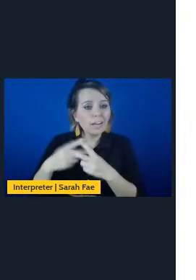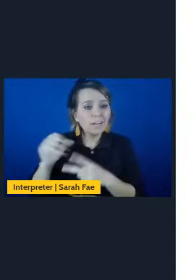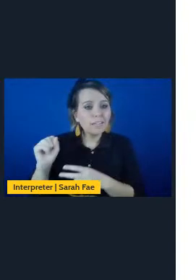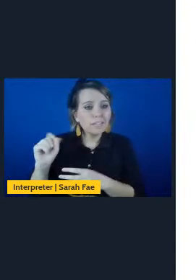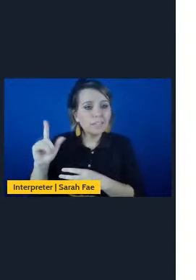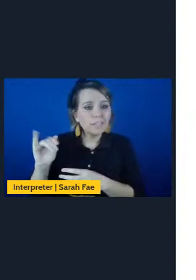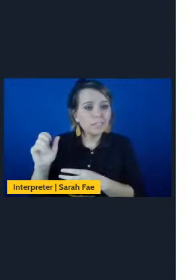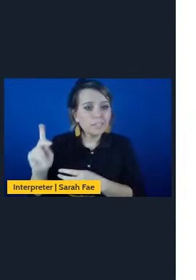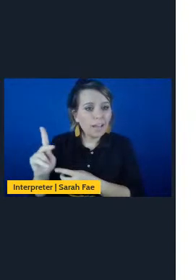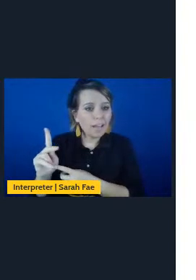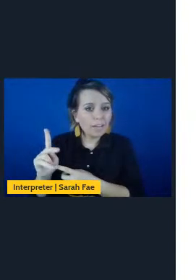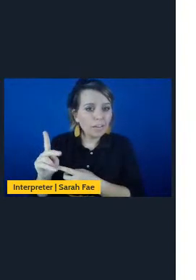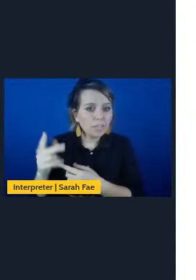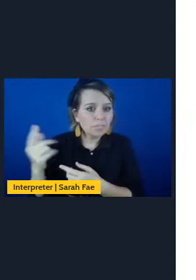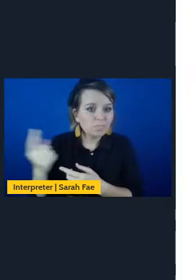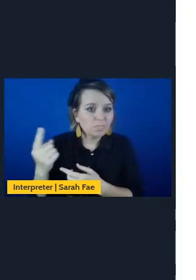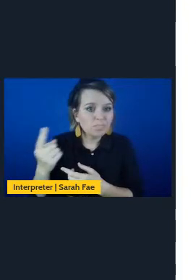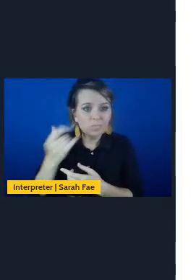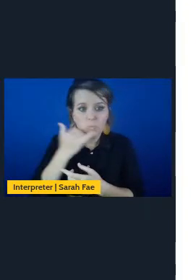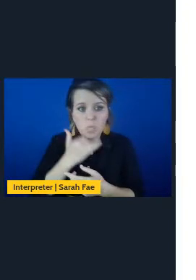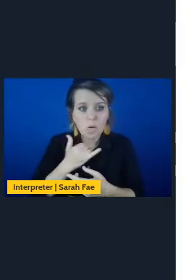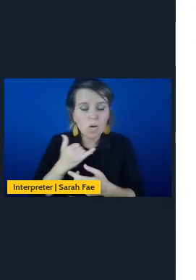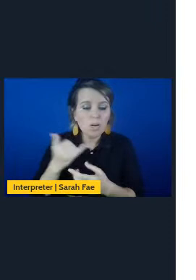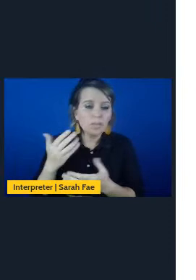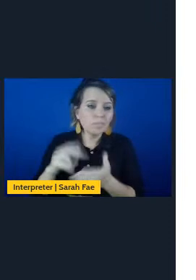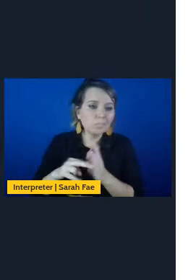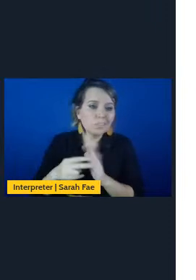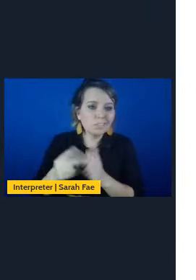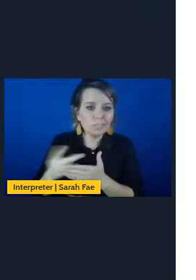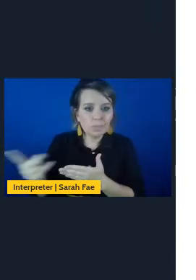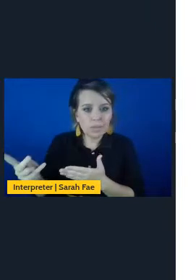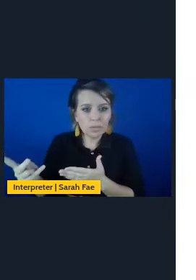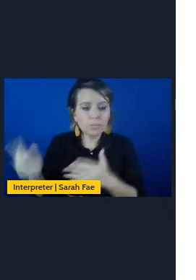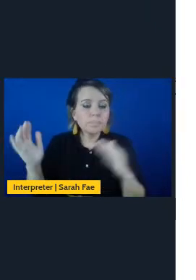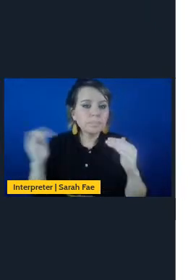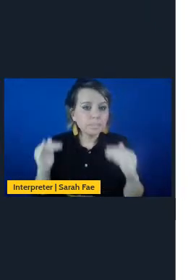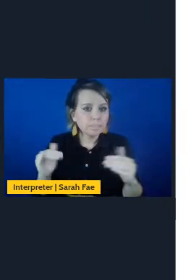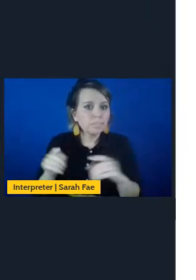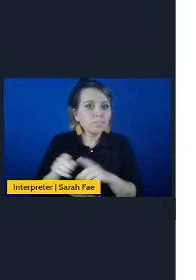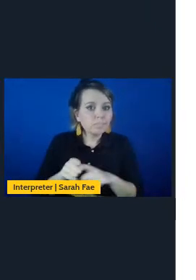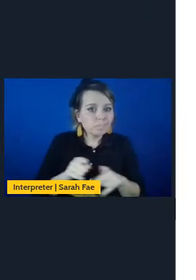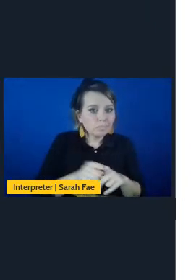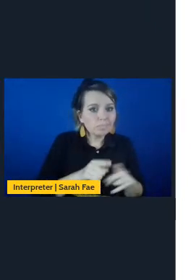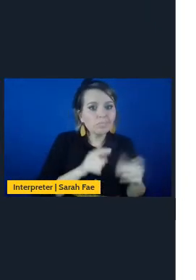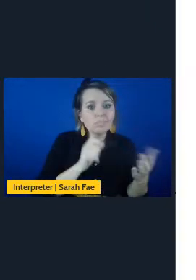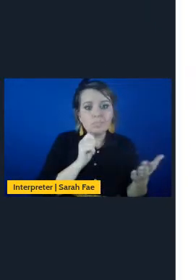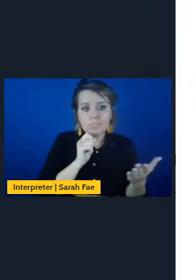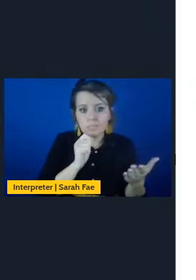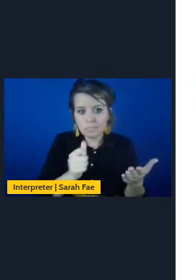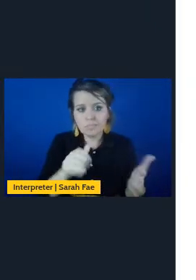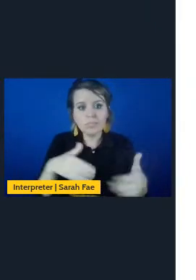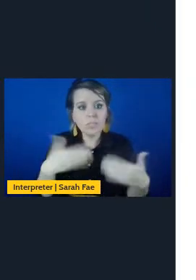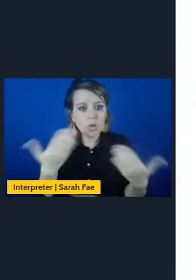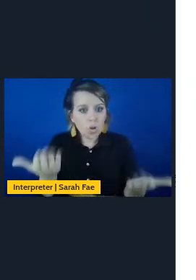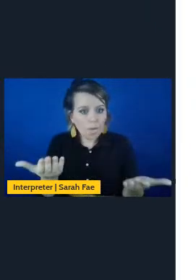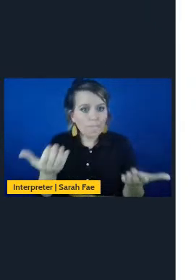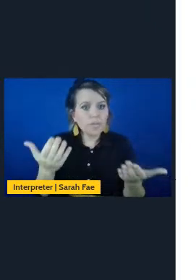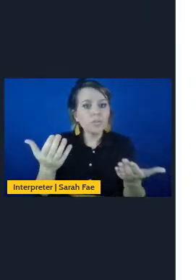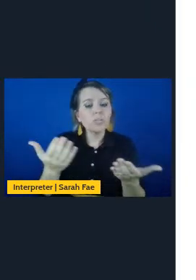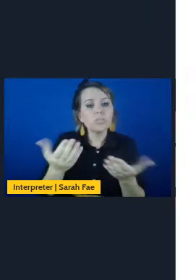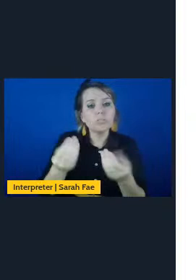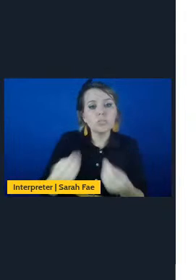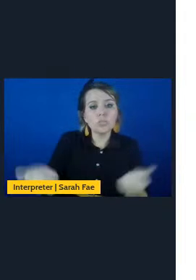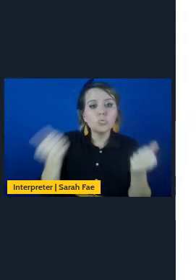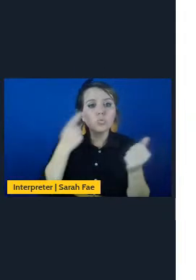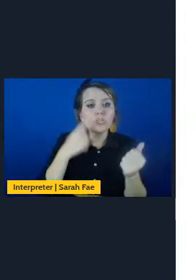failed. It also doesn't offer a built-in solution for the pull request or feature